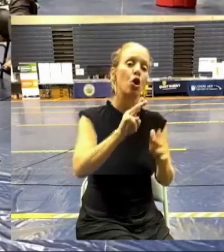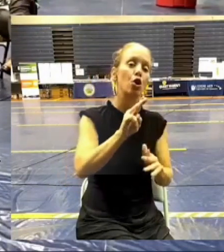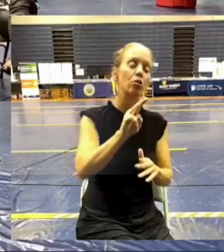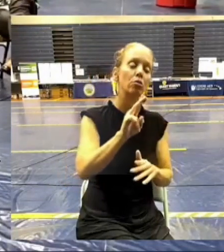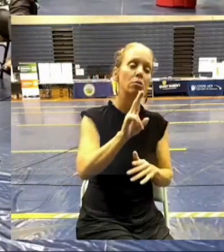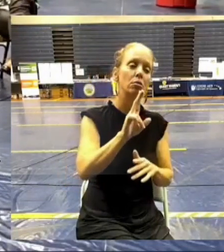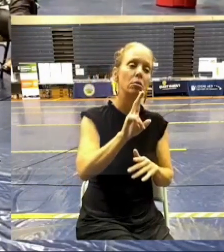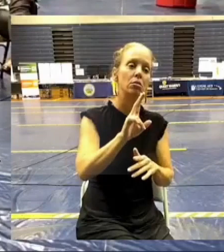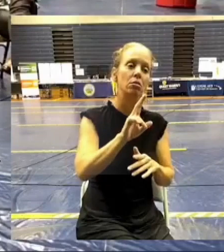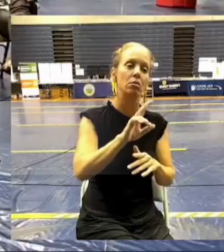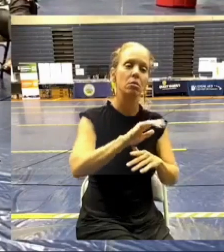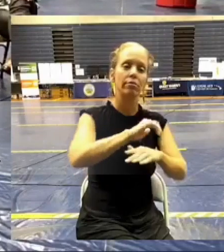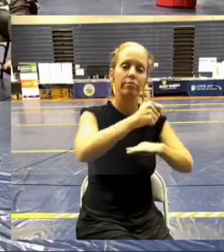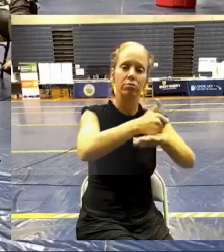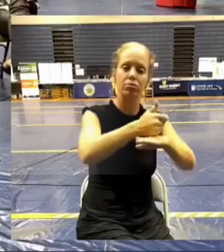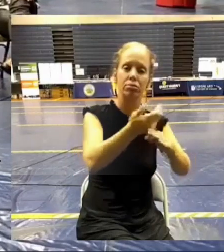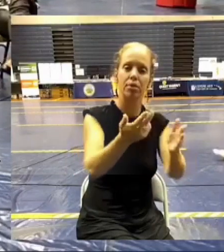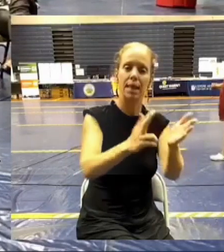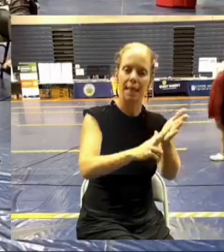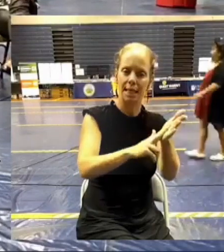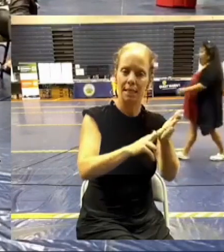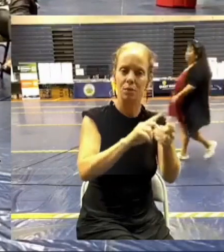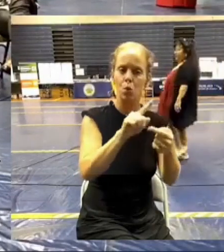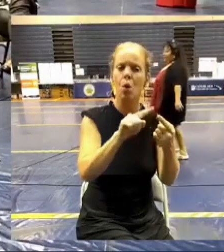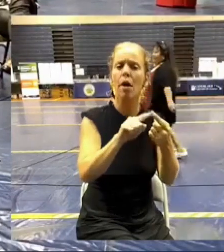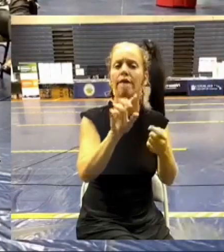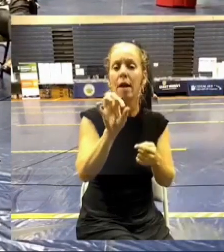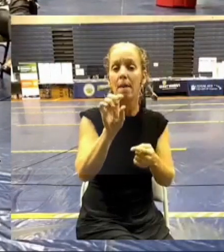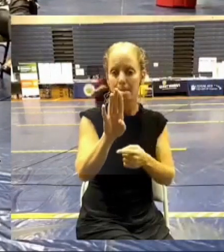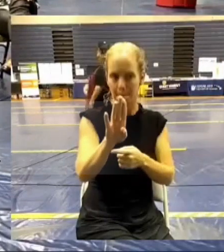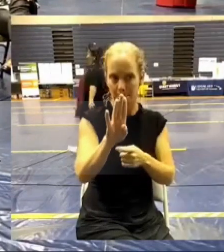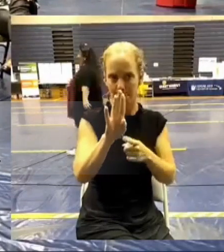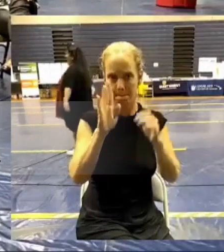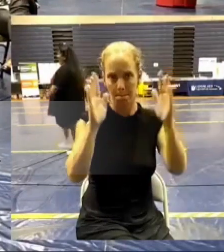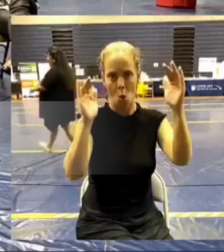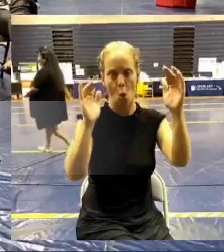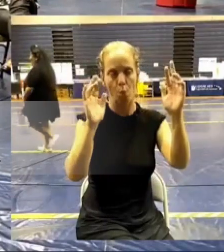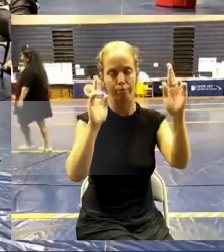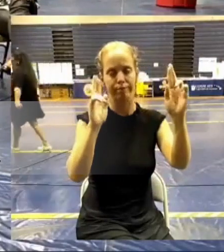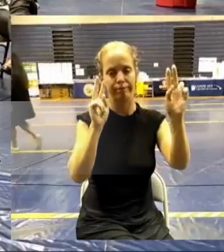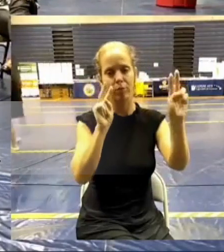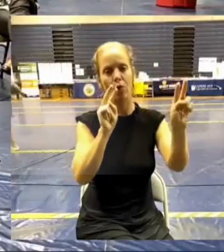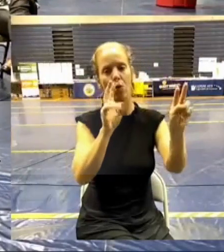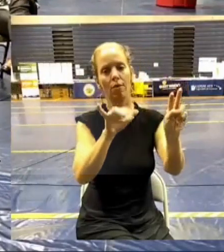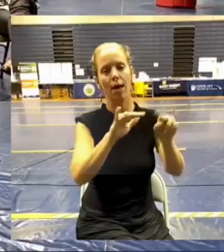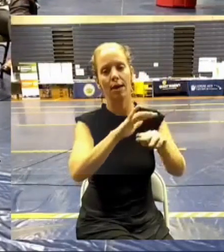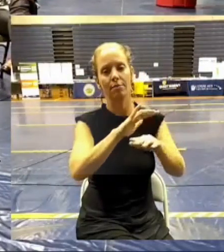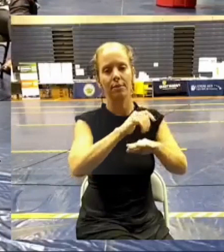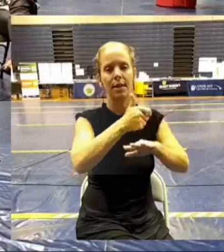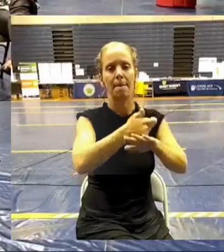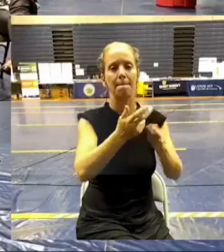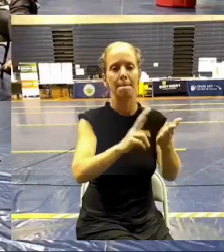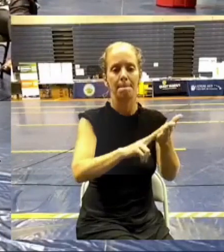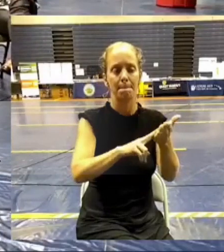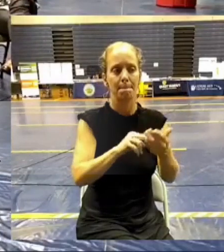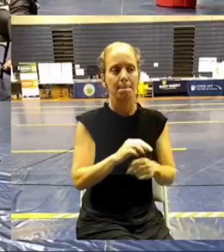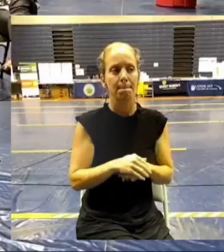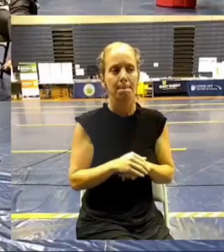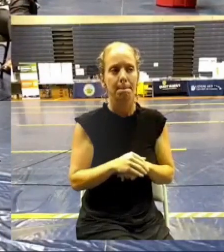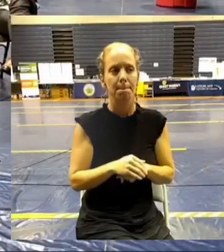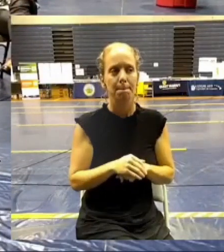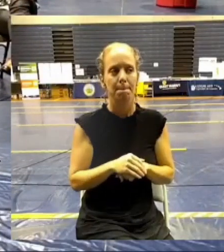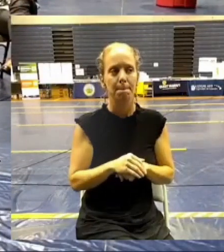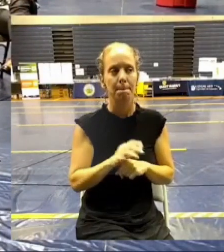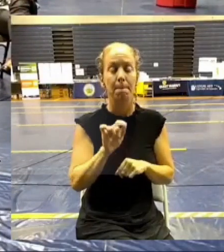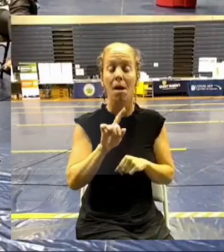start the process and lock a lease in sometime in February is what we would hope. That's where we're at right now. In